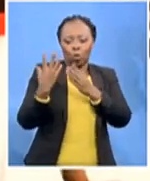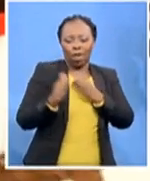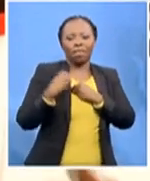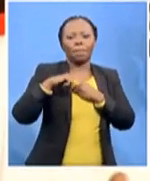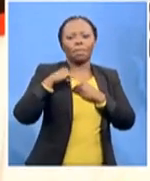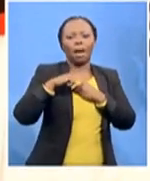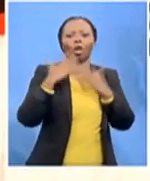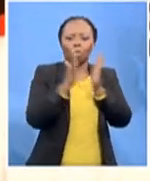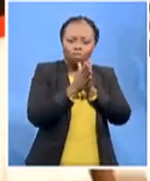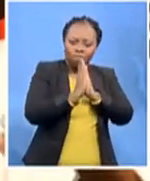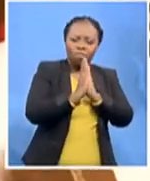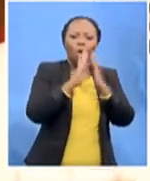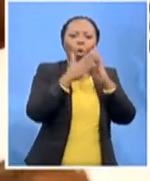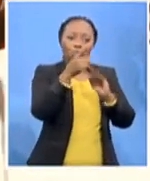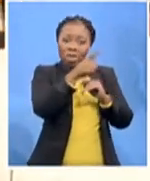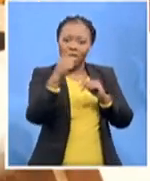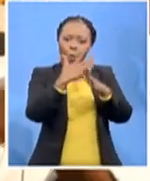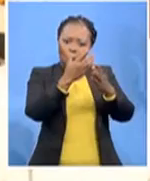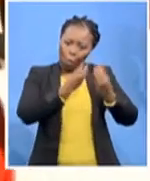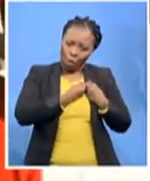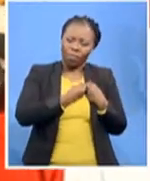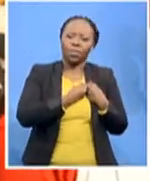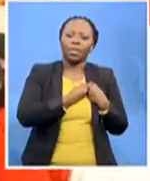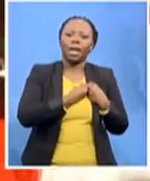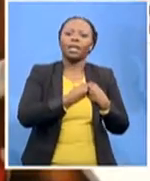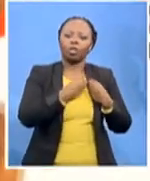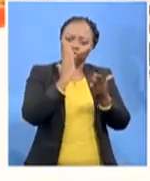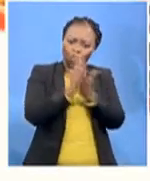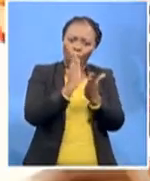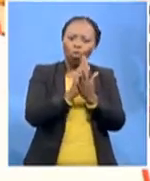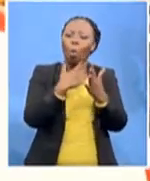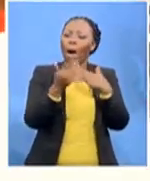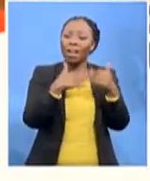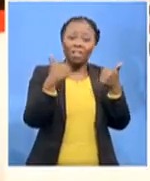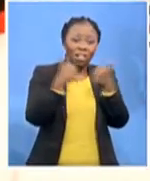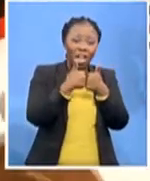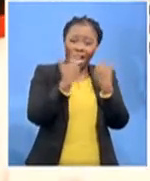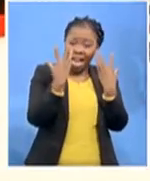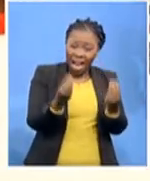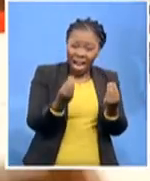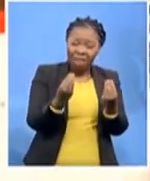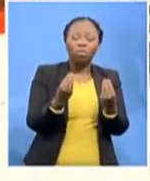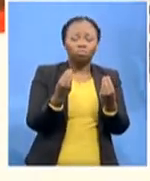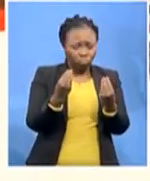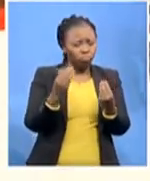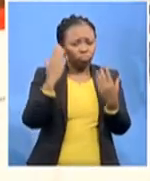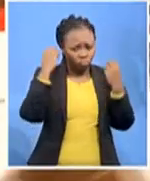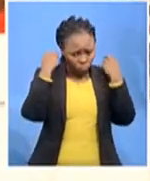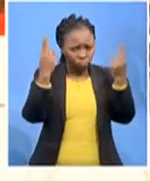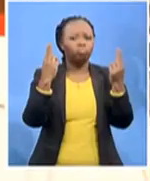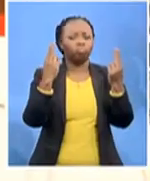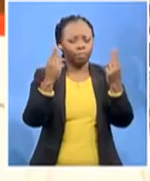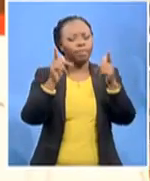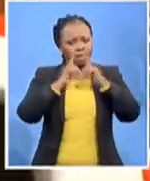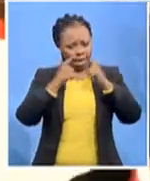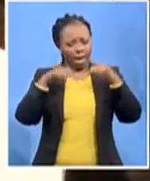to ascertain that whatever challenges that they are confronted with, they must communicate with us wherever there is a challenge so that we can be able